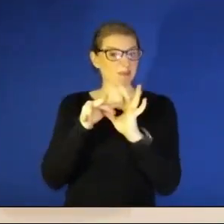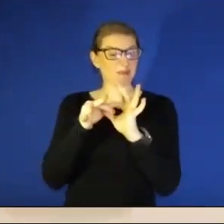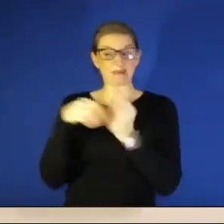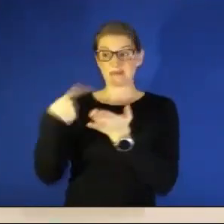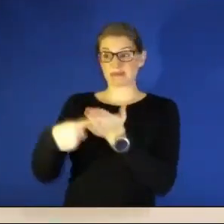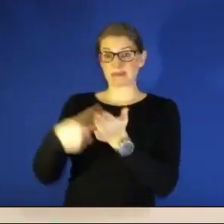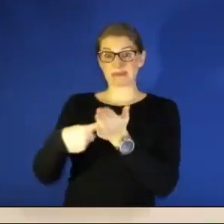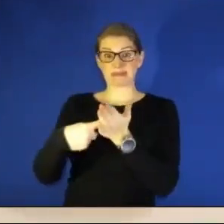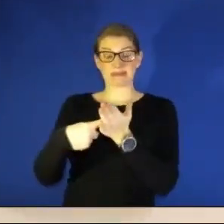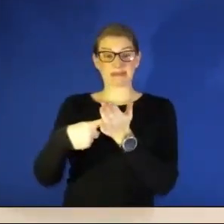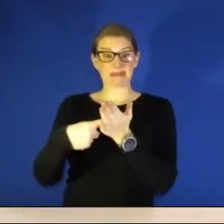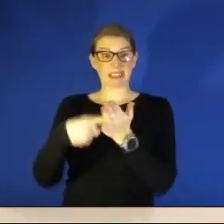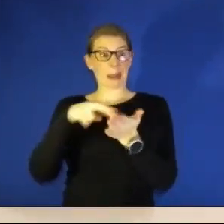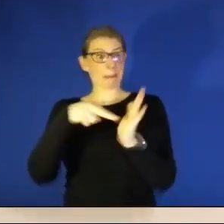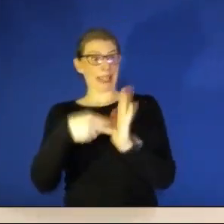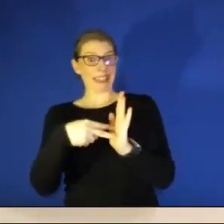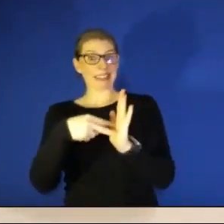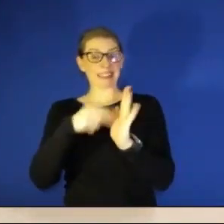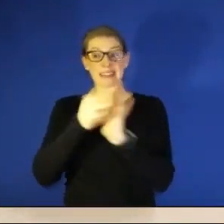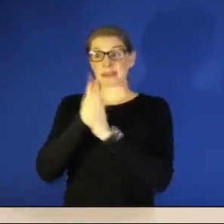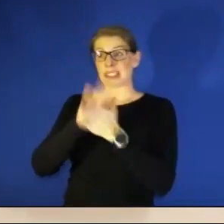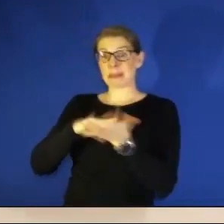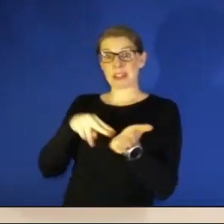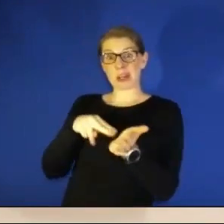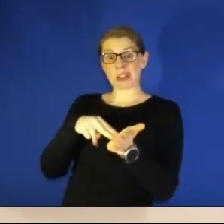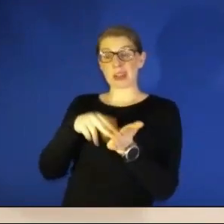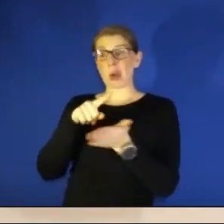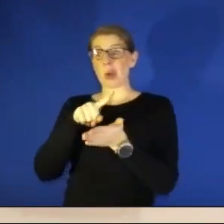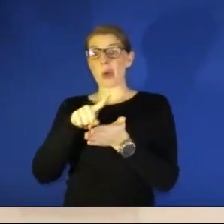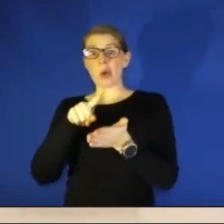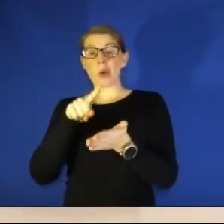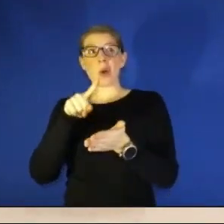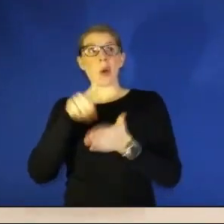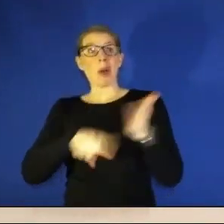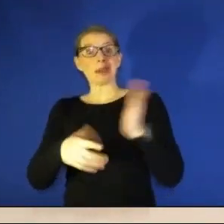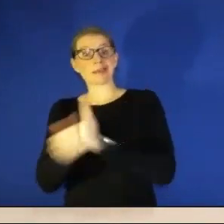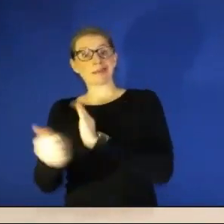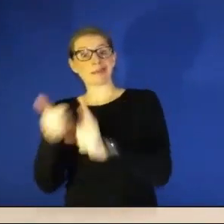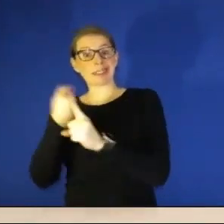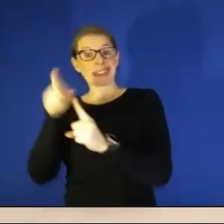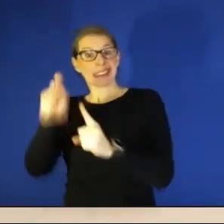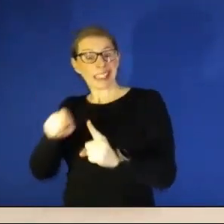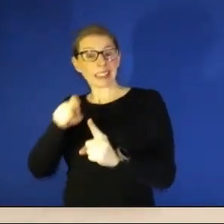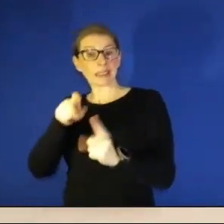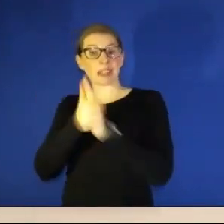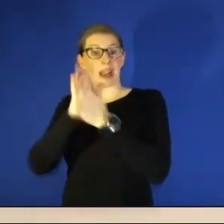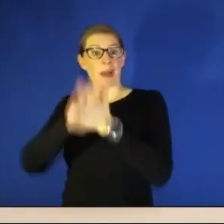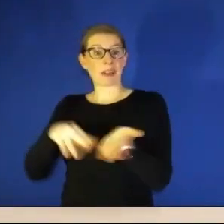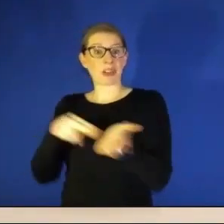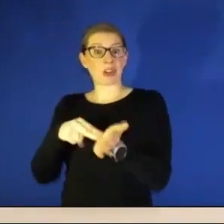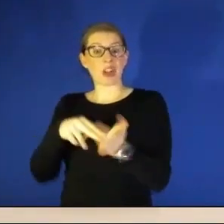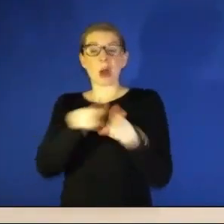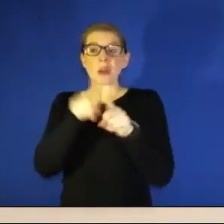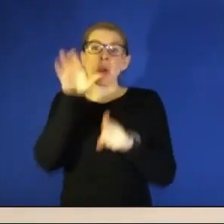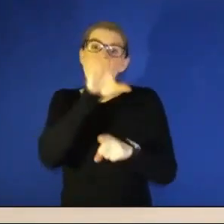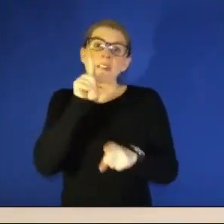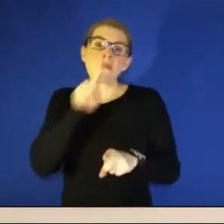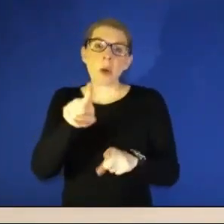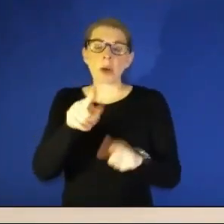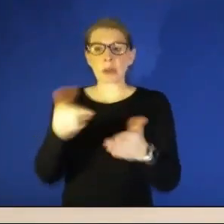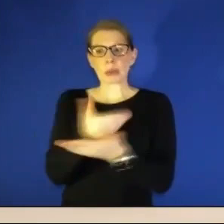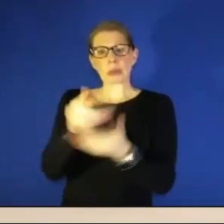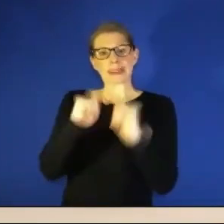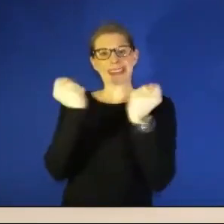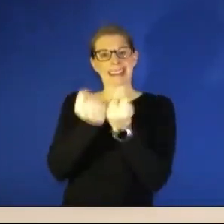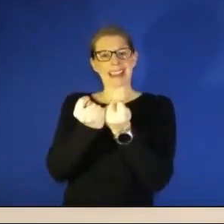to be a nurse and what it takes to be a nurse, and even more specifically, what they're looking for in new teammates that they hope join them here